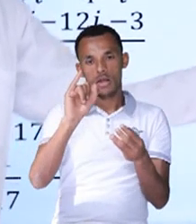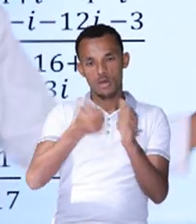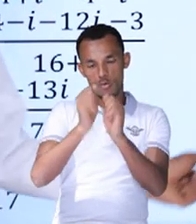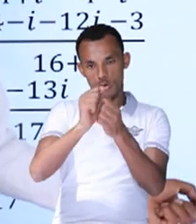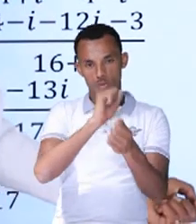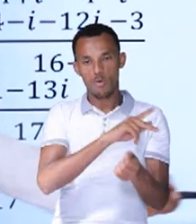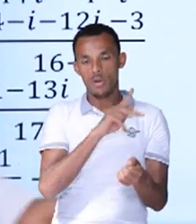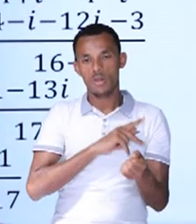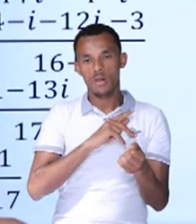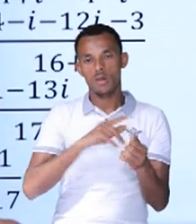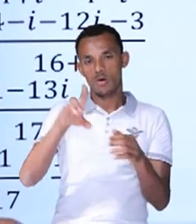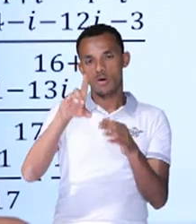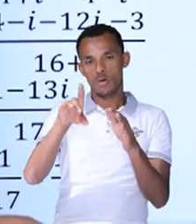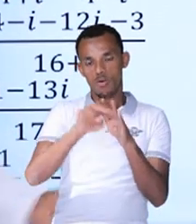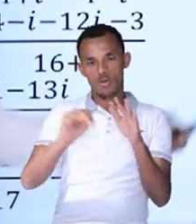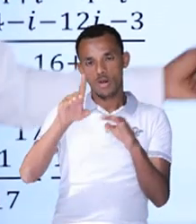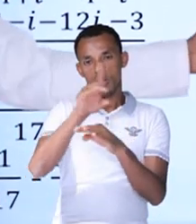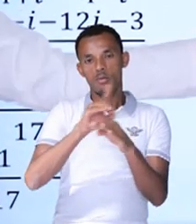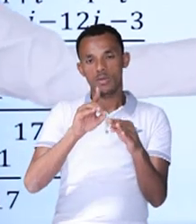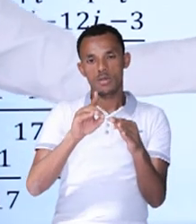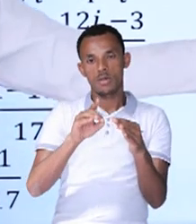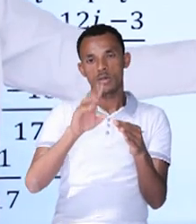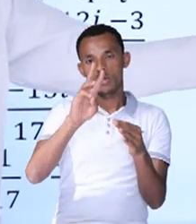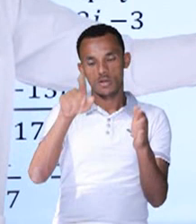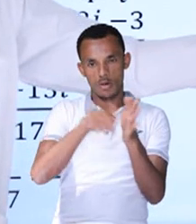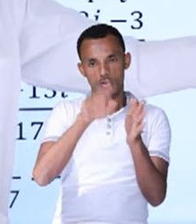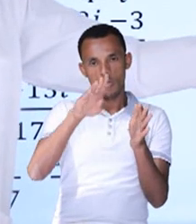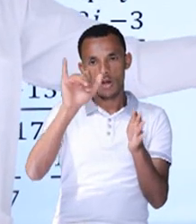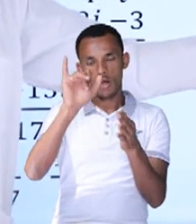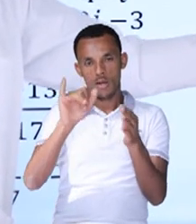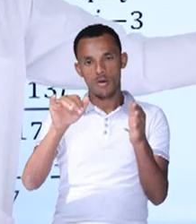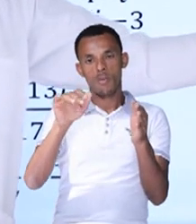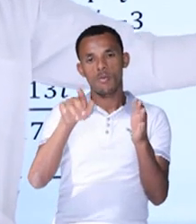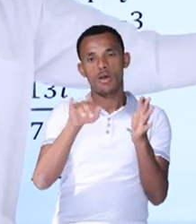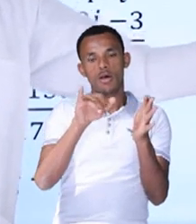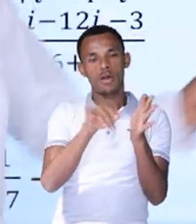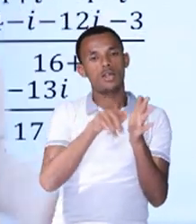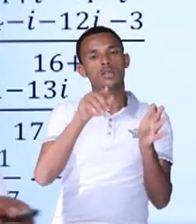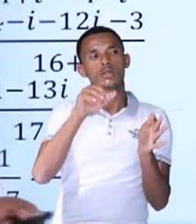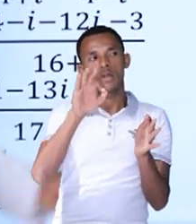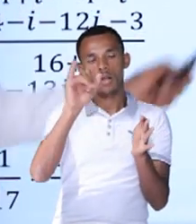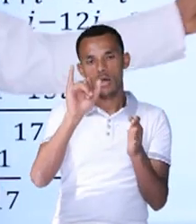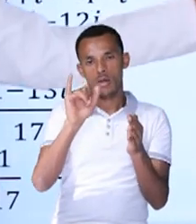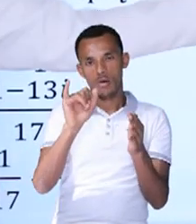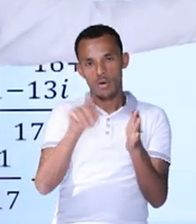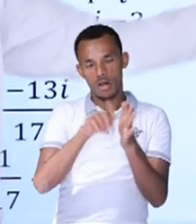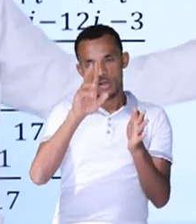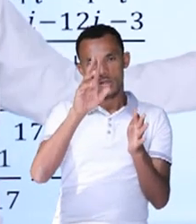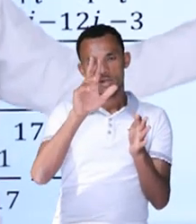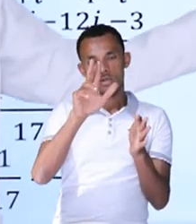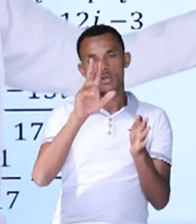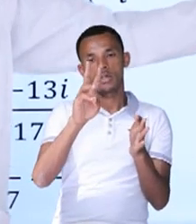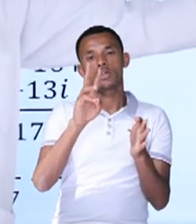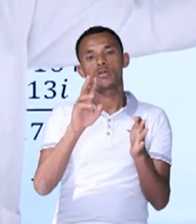property in the numerator and the denominator, you will have 6 minus 4i minus 9i minus 6 it will be. 2 times